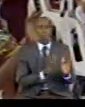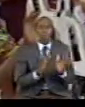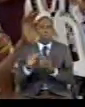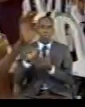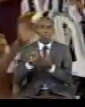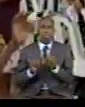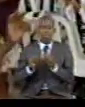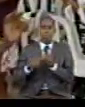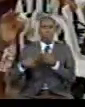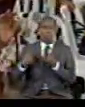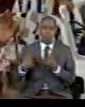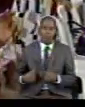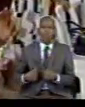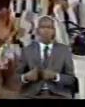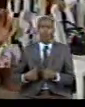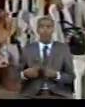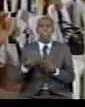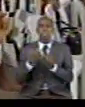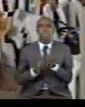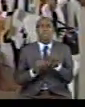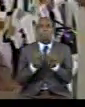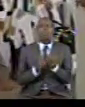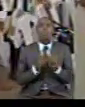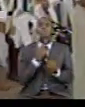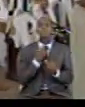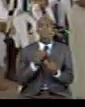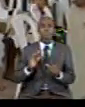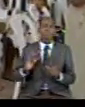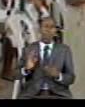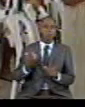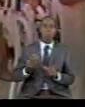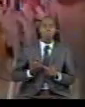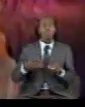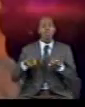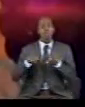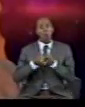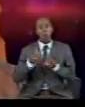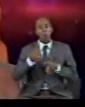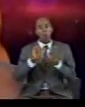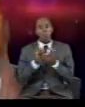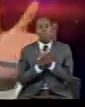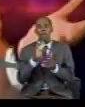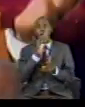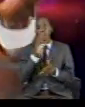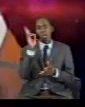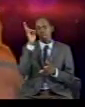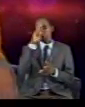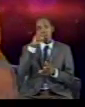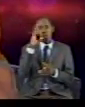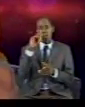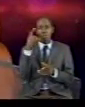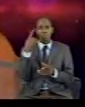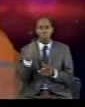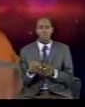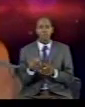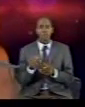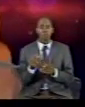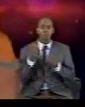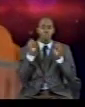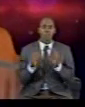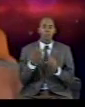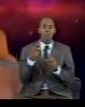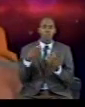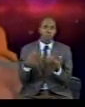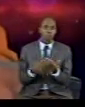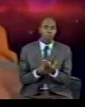longing soul, even though that are ignorant of the light of the gospel. The Spirit of God will convince them, will call them